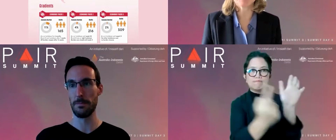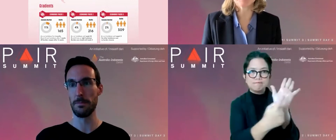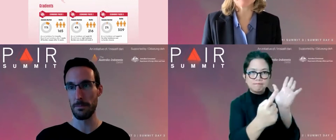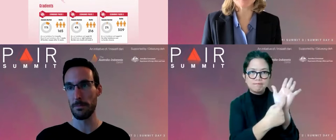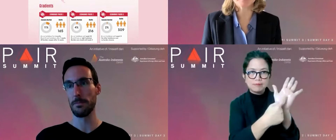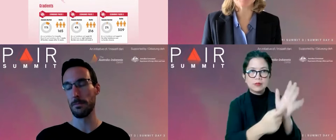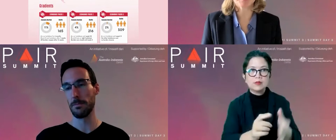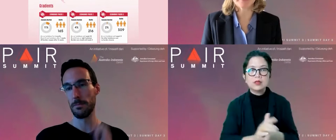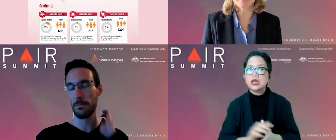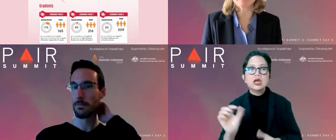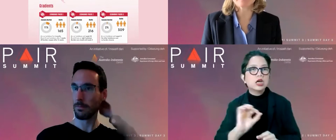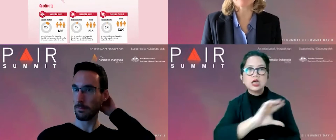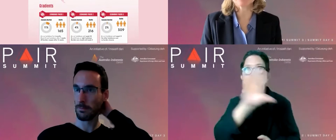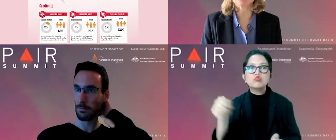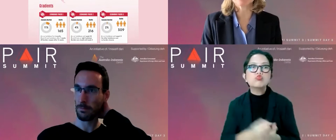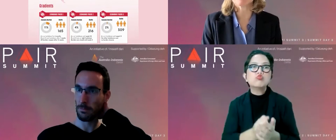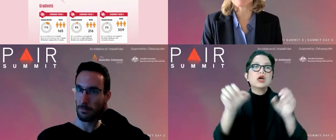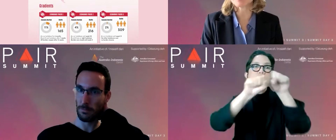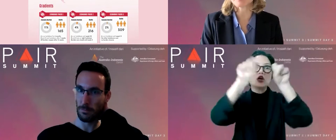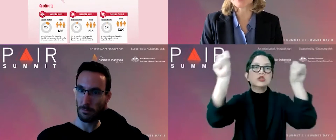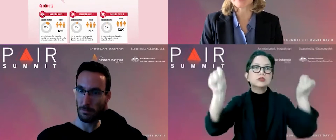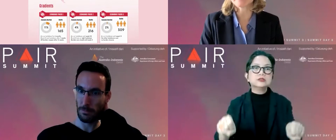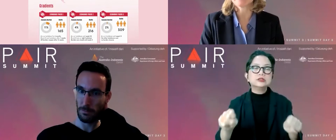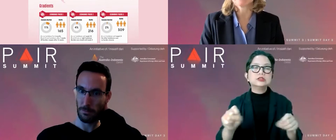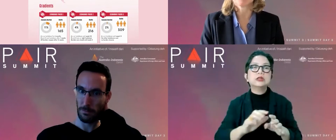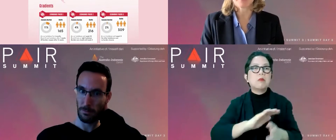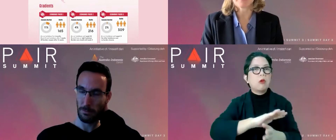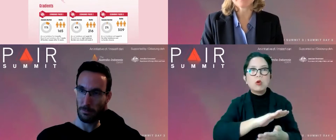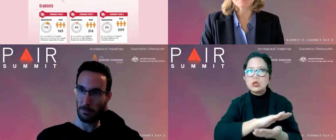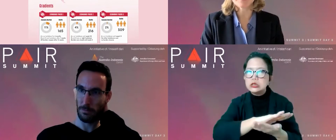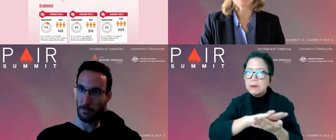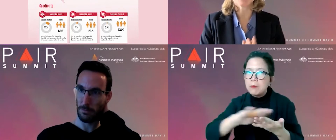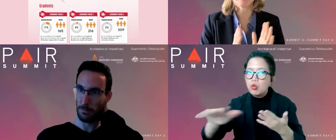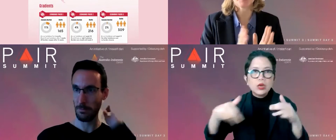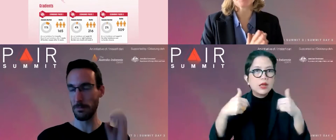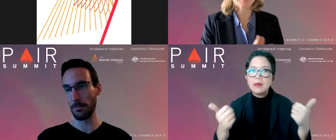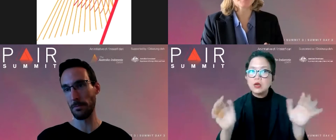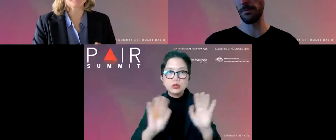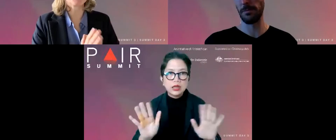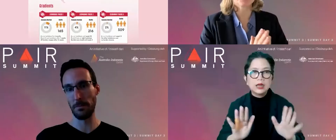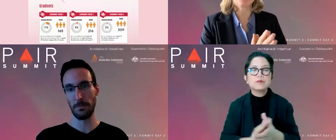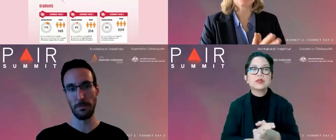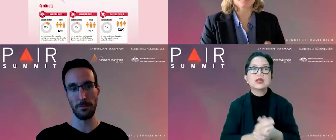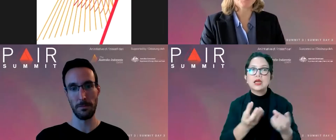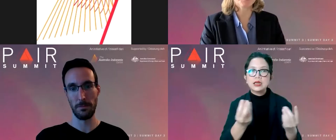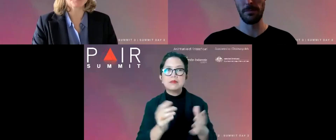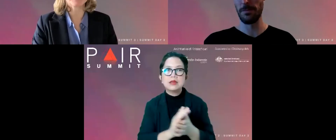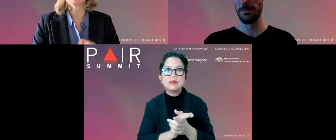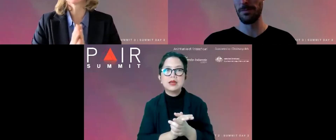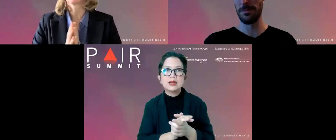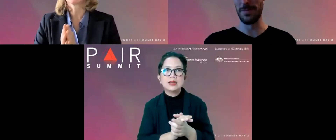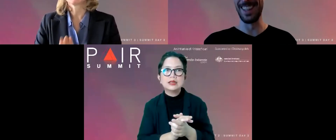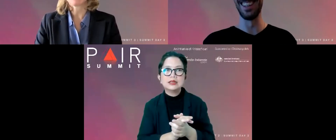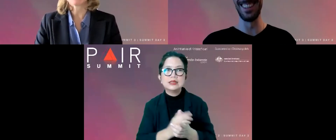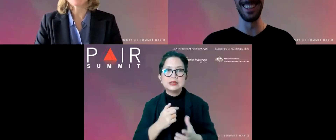so we will eventually be putting out the full methodology behind this research. I apologize, Pierre, I'm sure you're close to